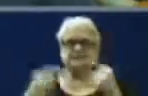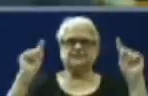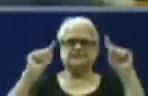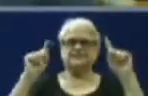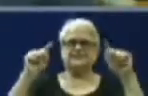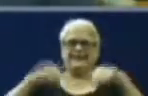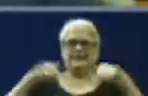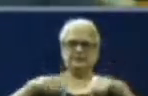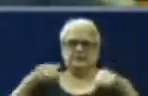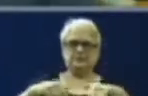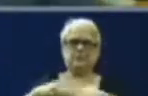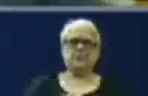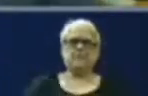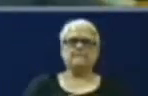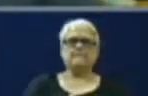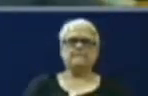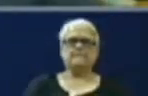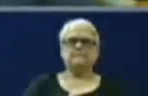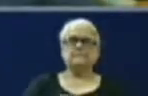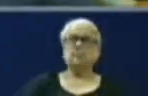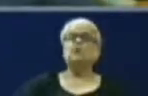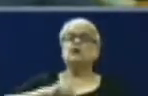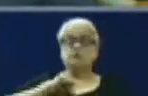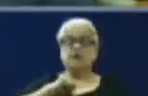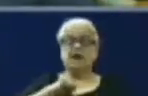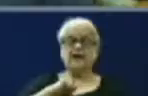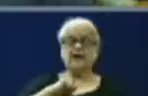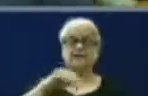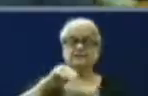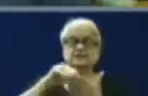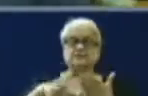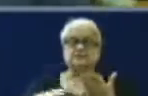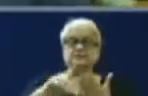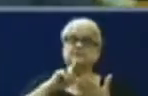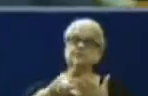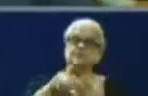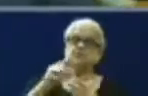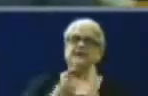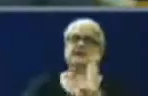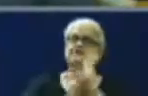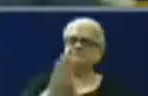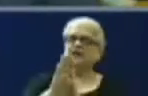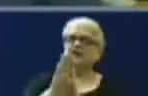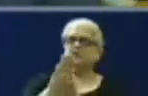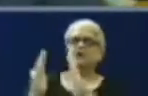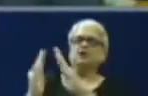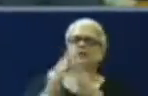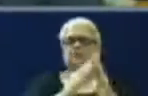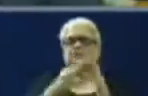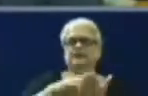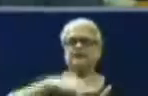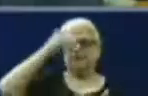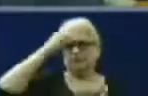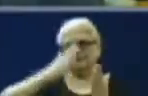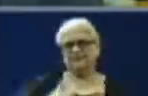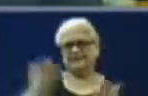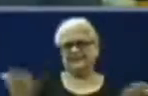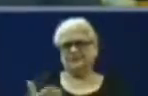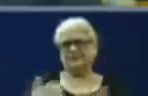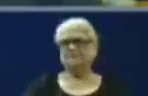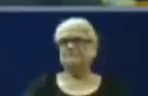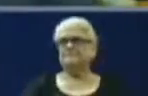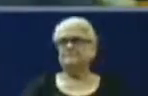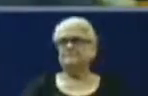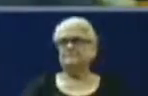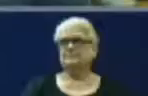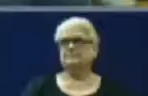doors. It's something that we take a tremendous pride in, making sure that we develop a community of learners and support here at our school. We are